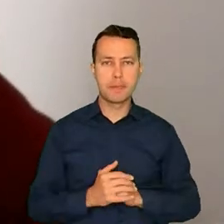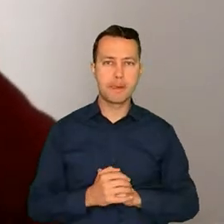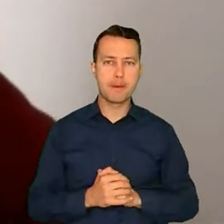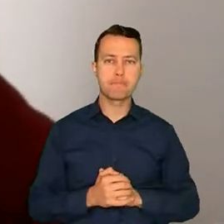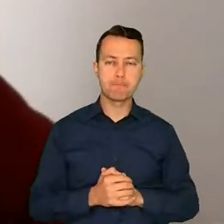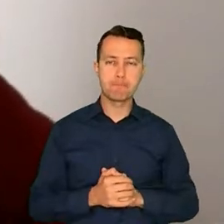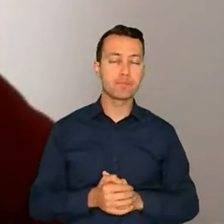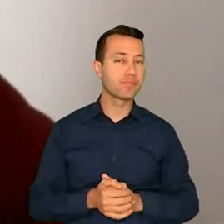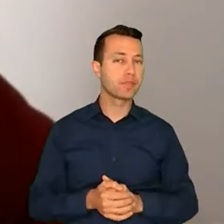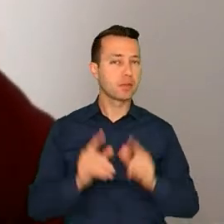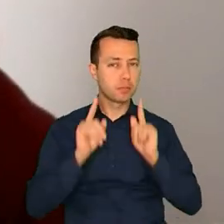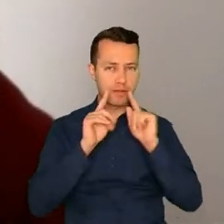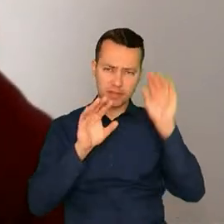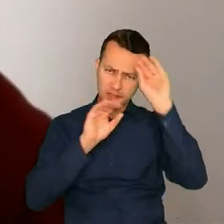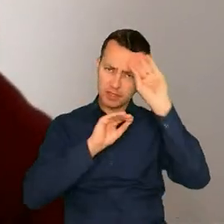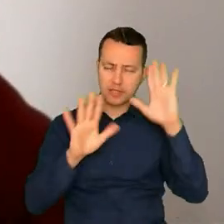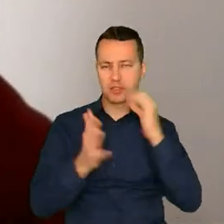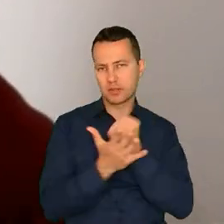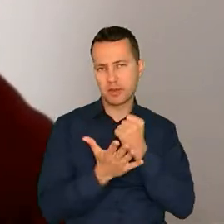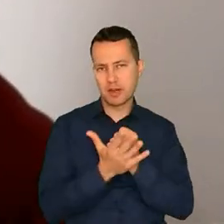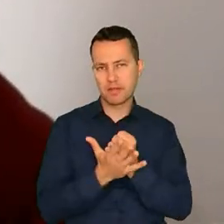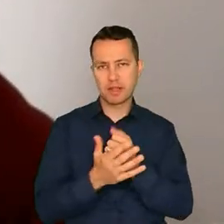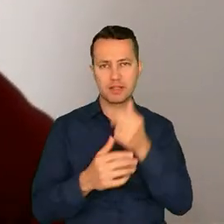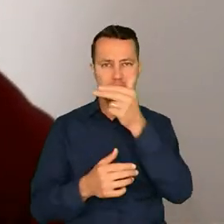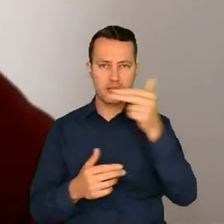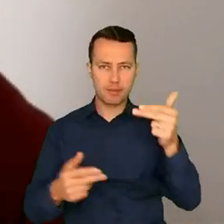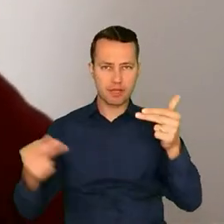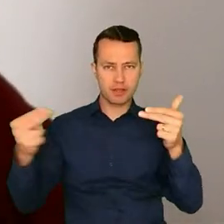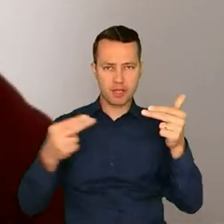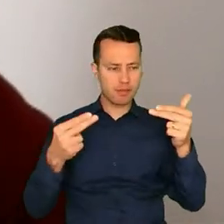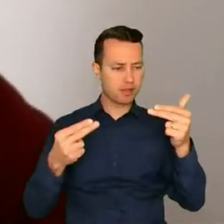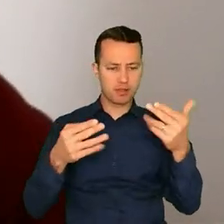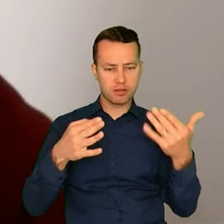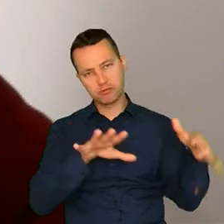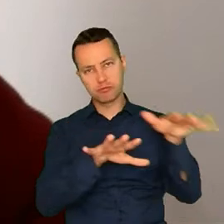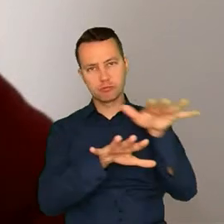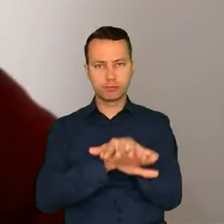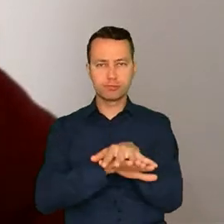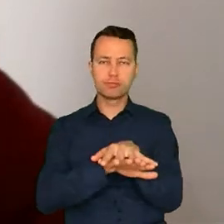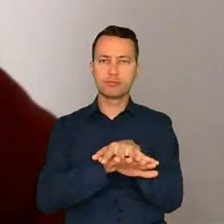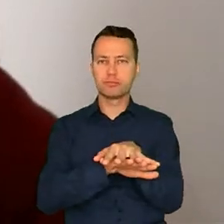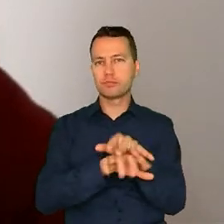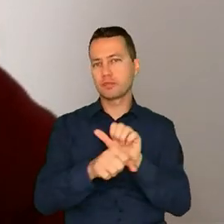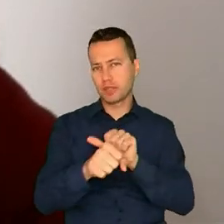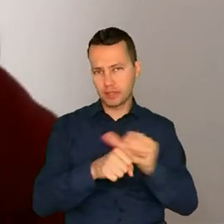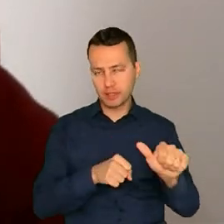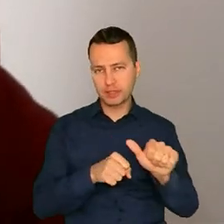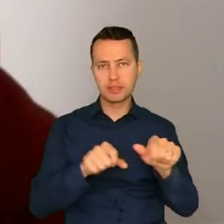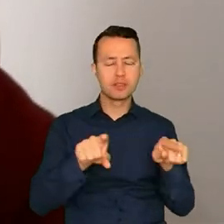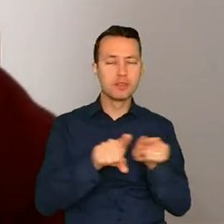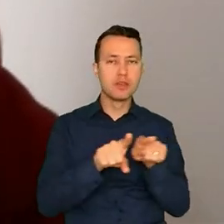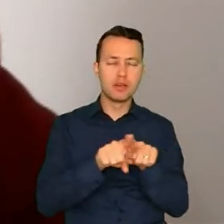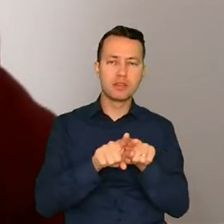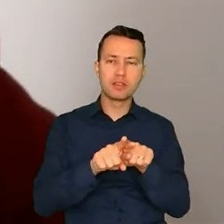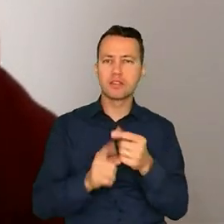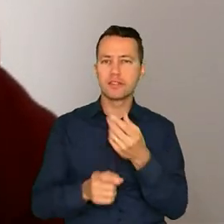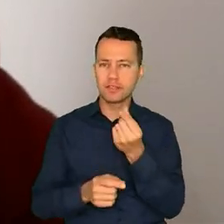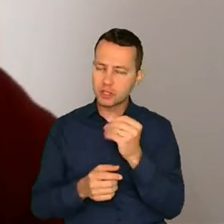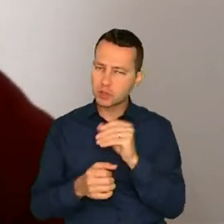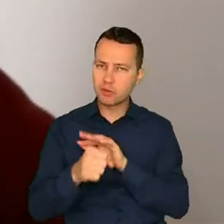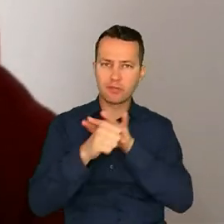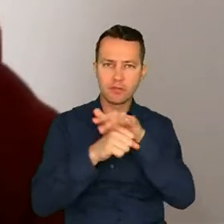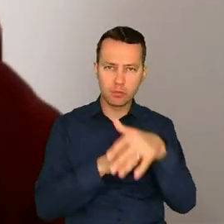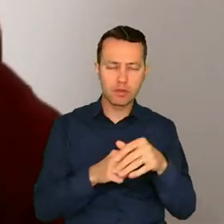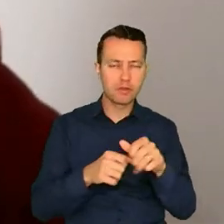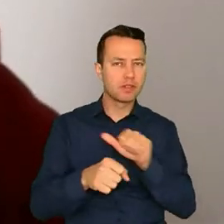financially material to a company. So there's a lot of studies out there, especially now with huge momentum and interest in